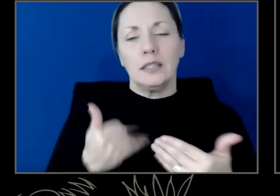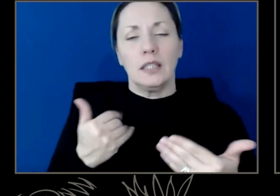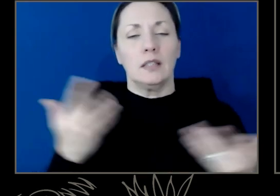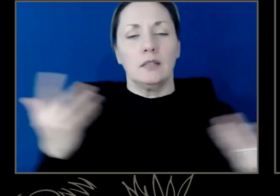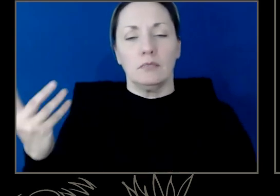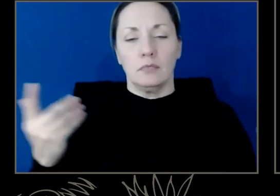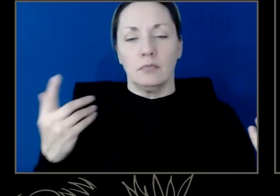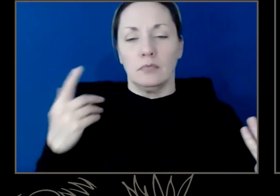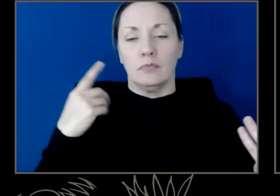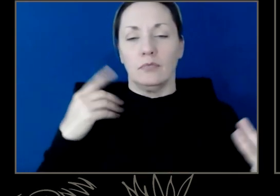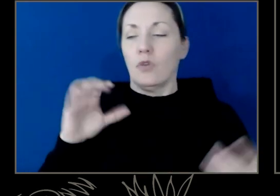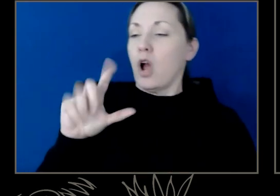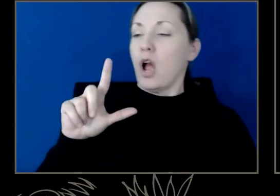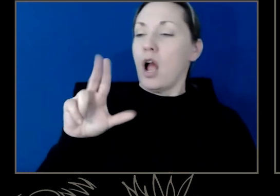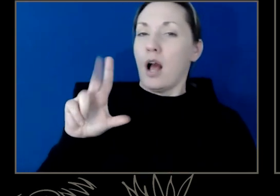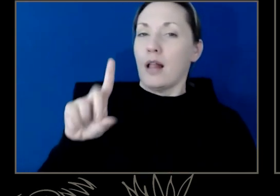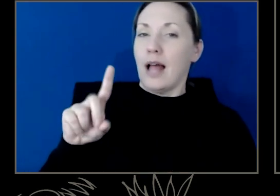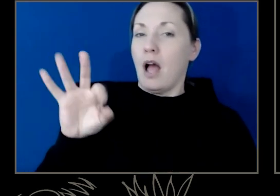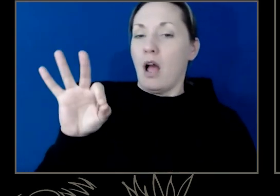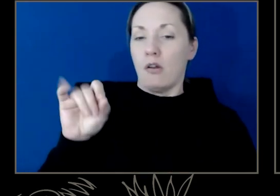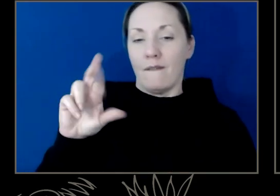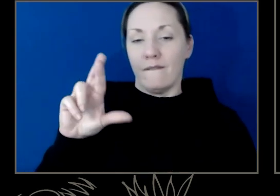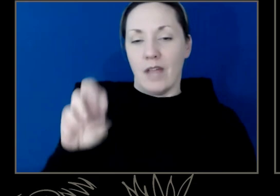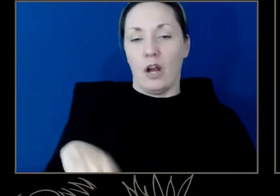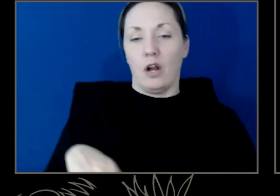product to do the